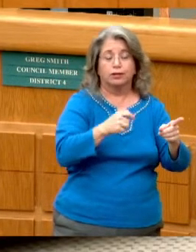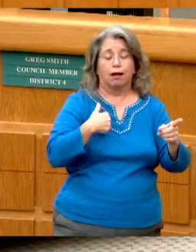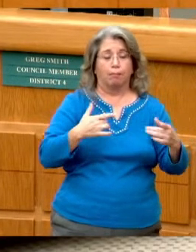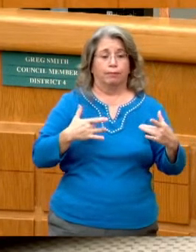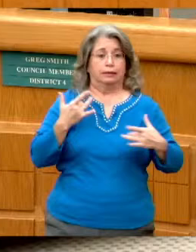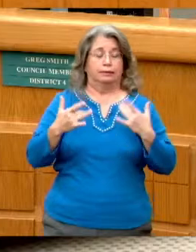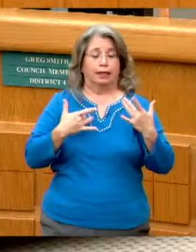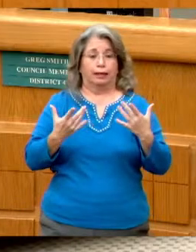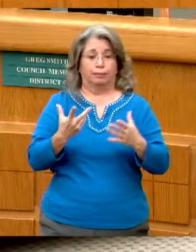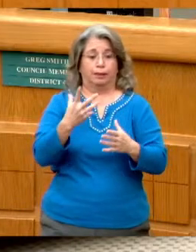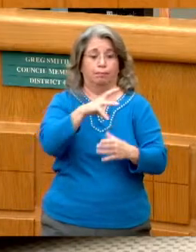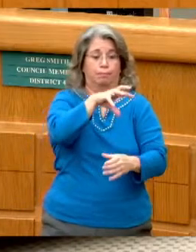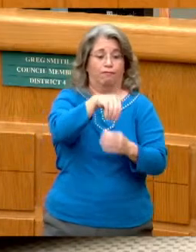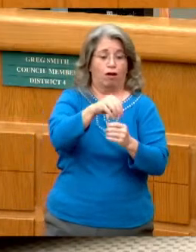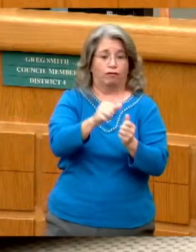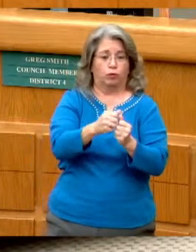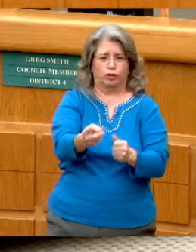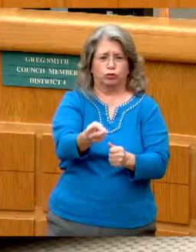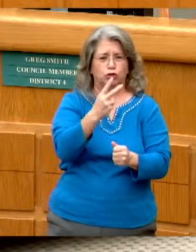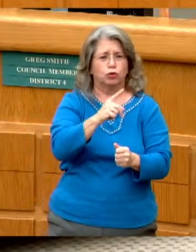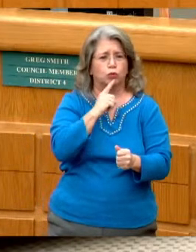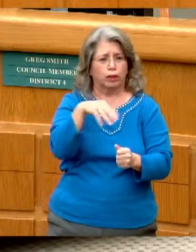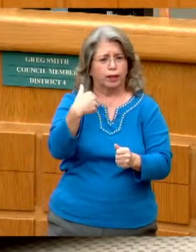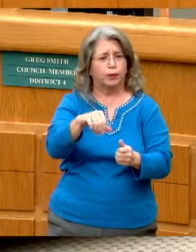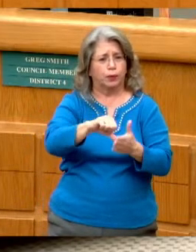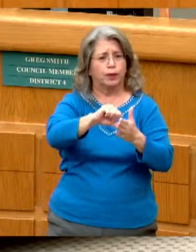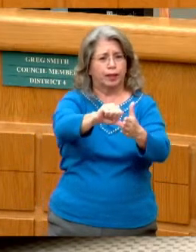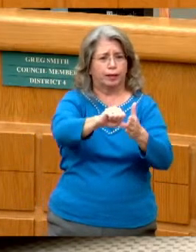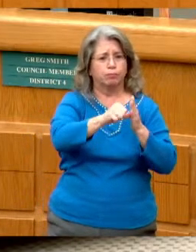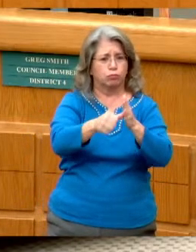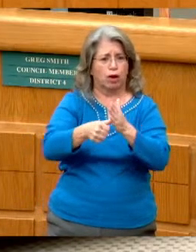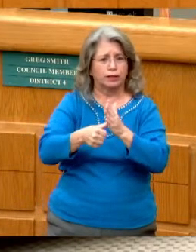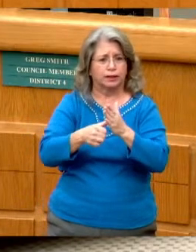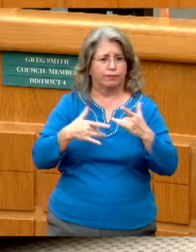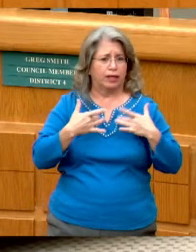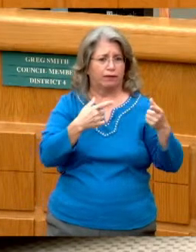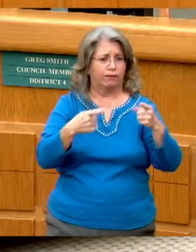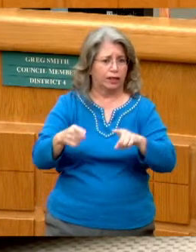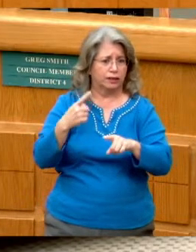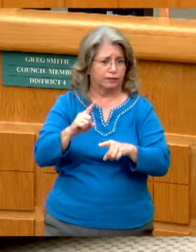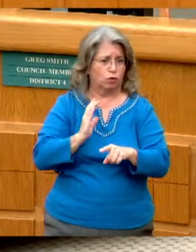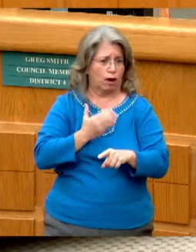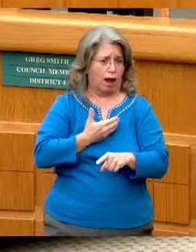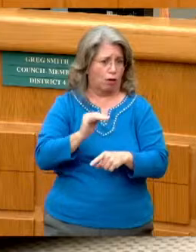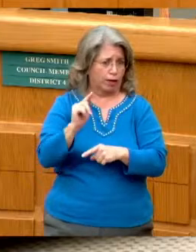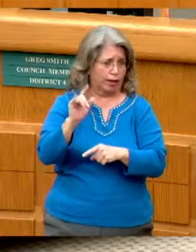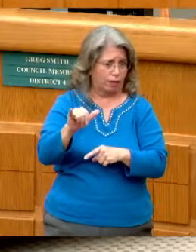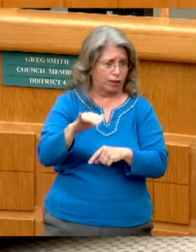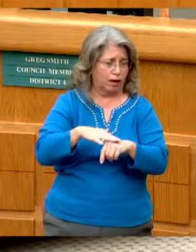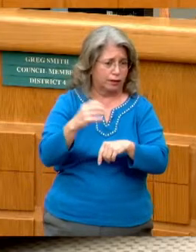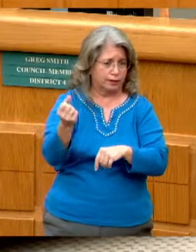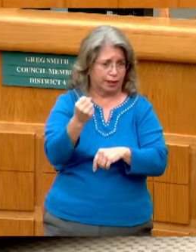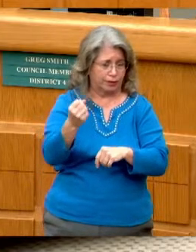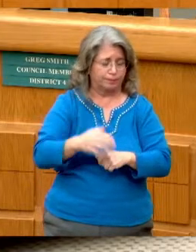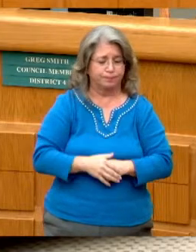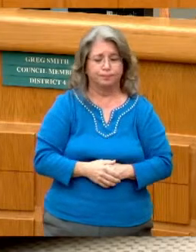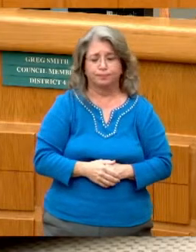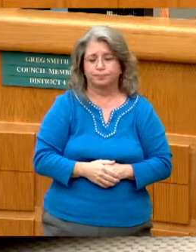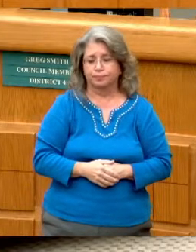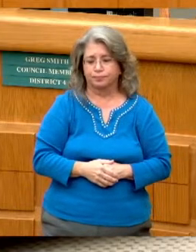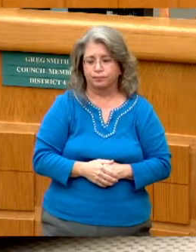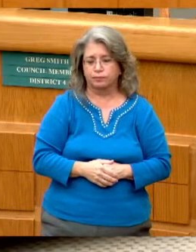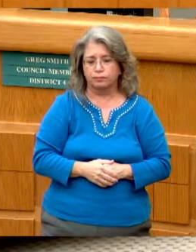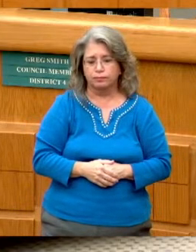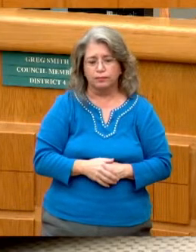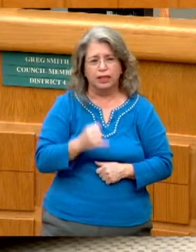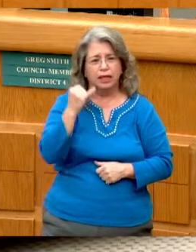two impressive events for Nueces County on Saturday. Again, if you know where